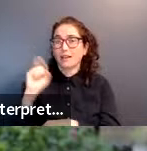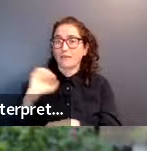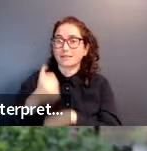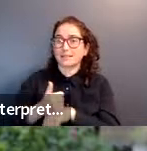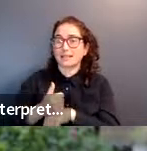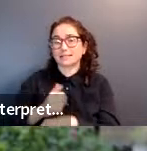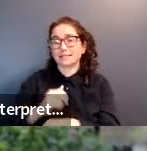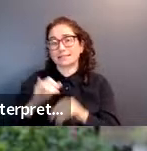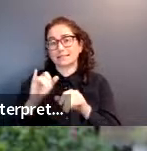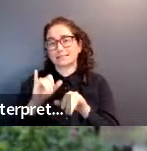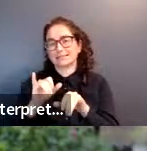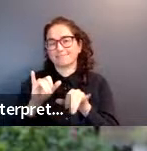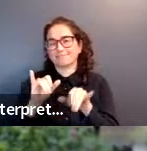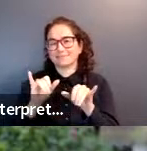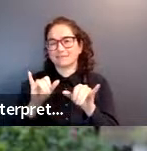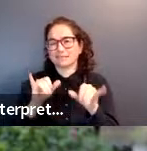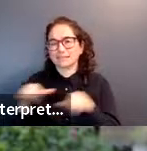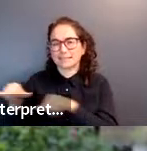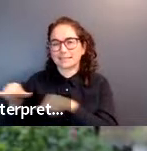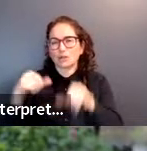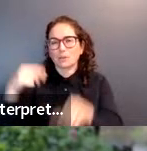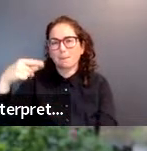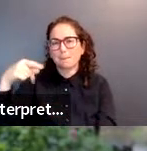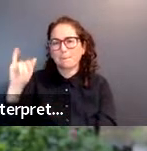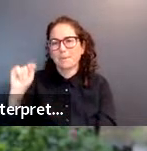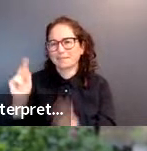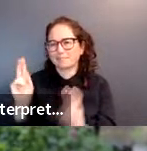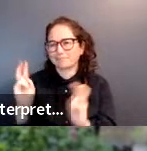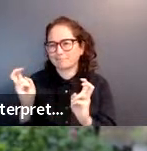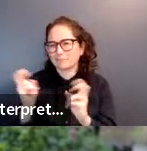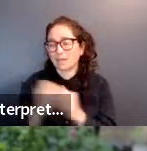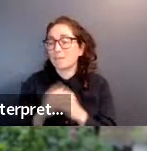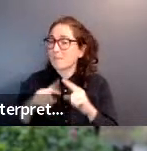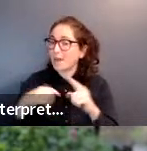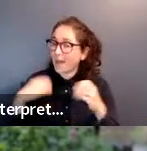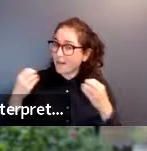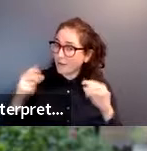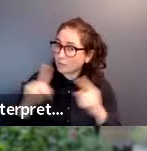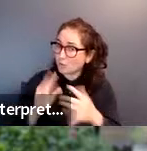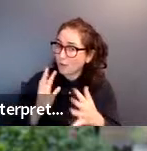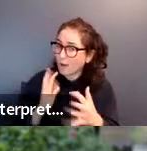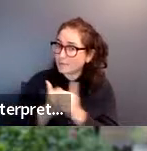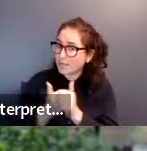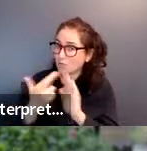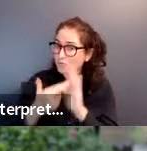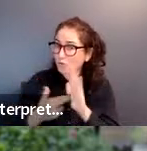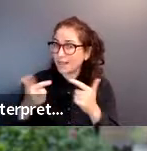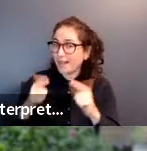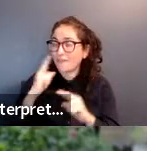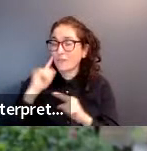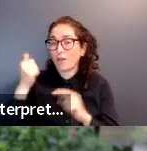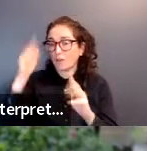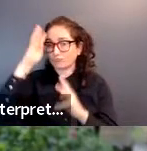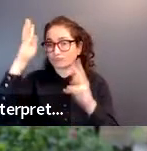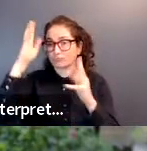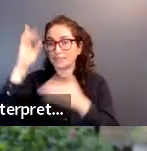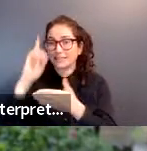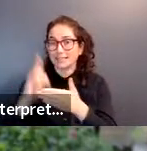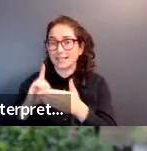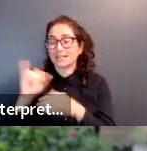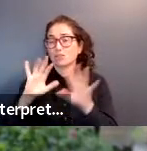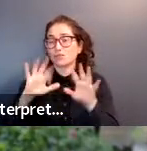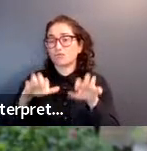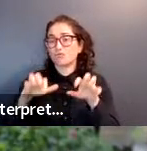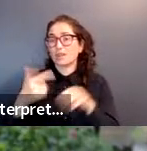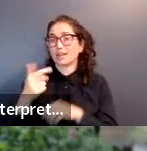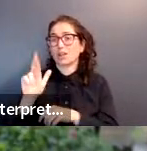street tree pit. But there's an opportunity here to update these rules to allow for other innovative designs, such as rain